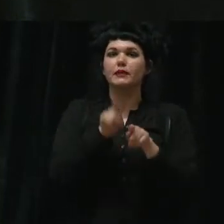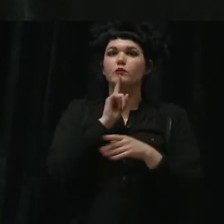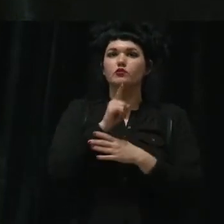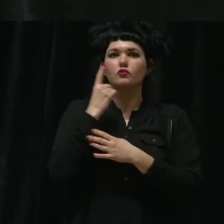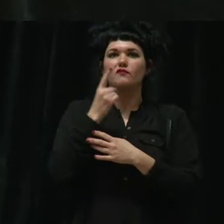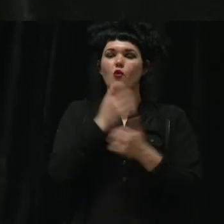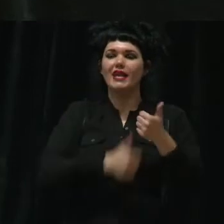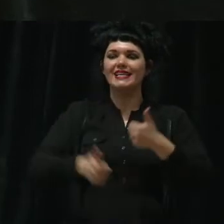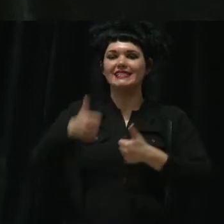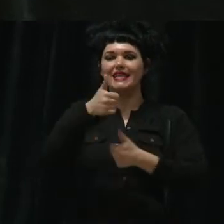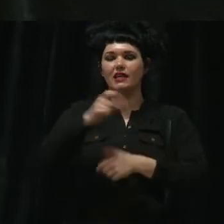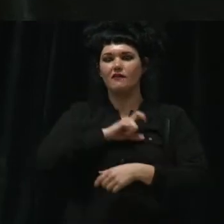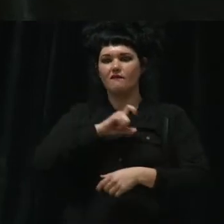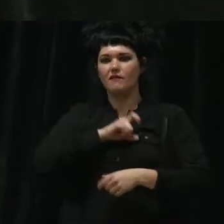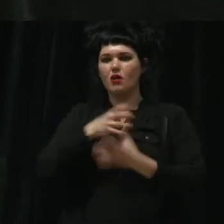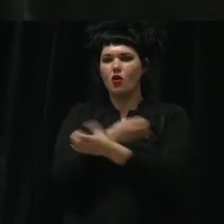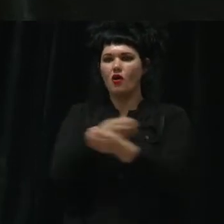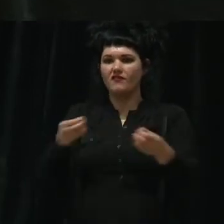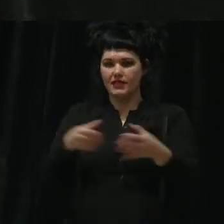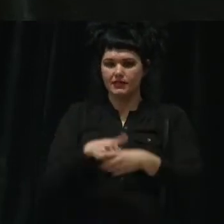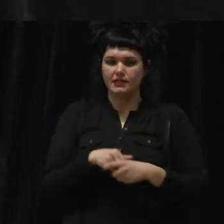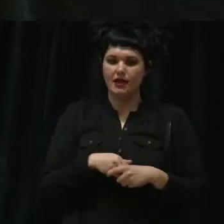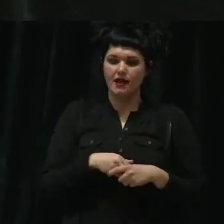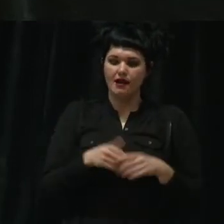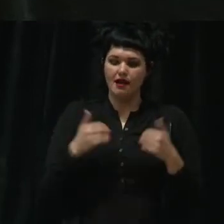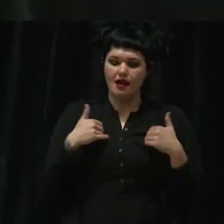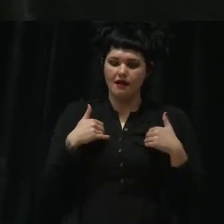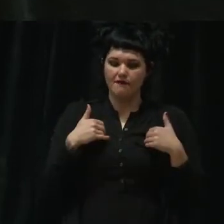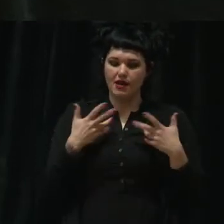officers. I've had the